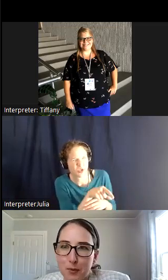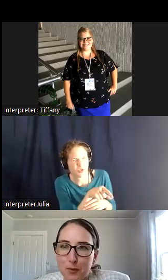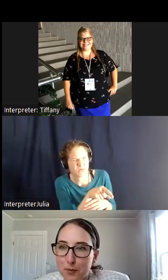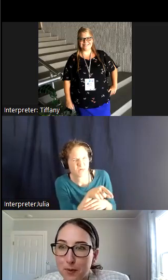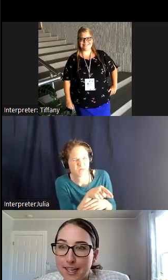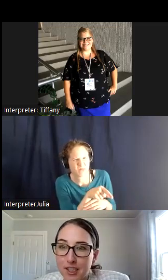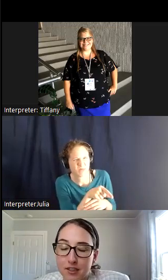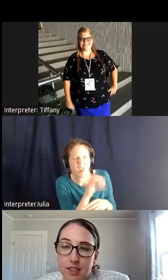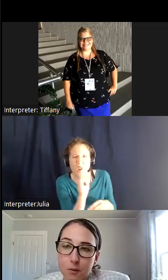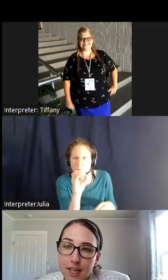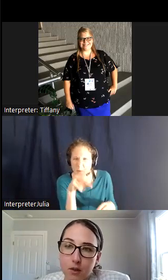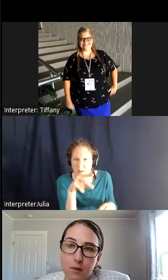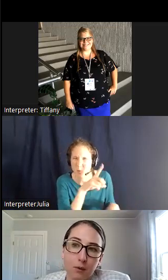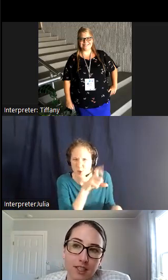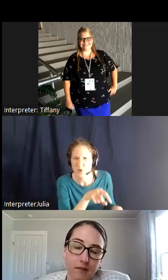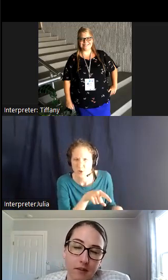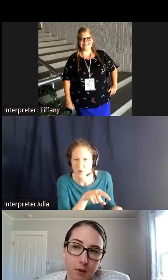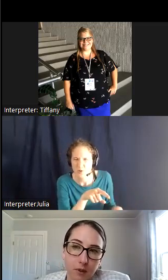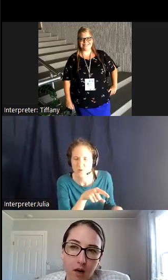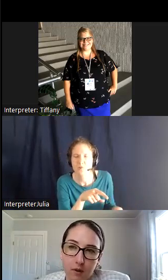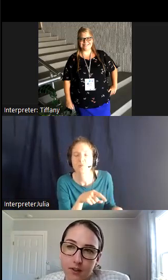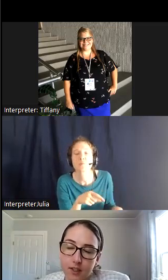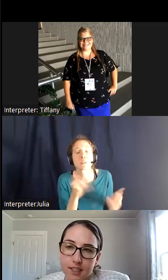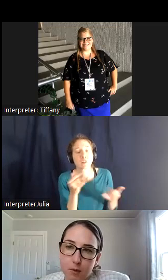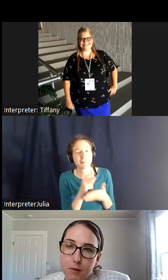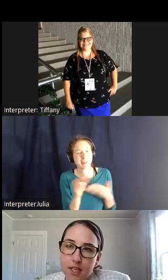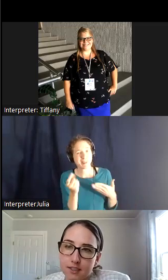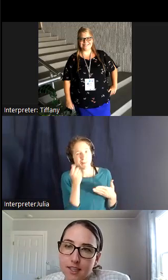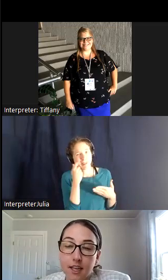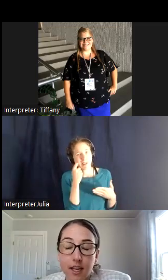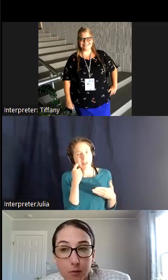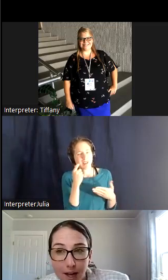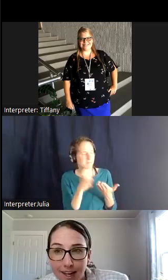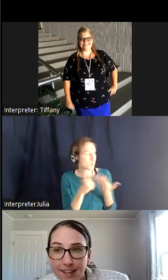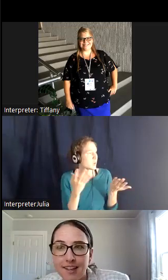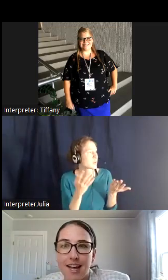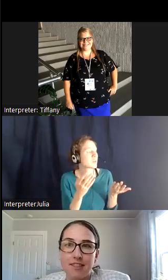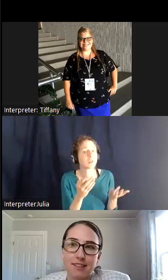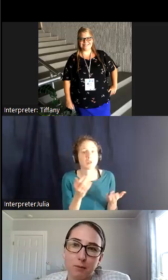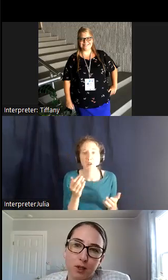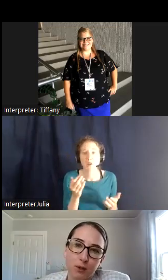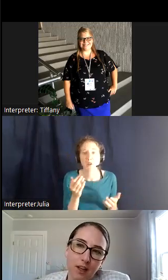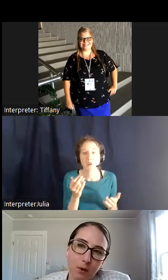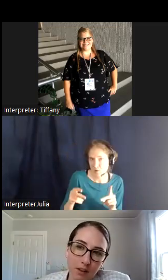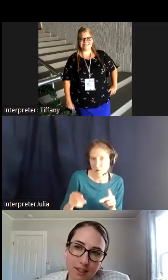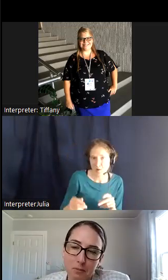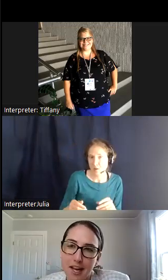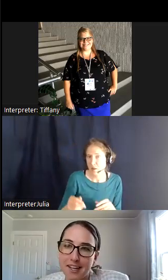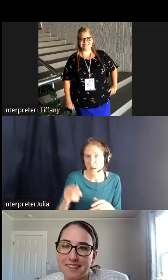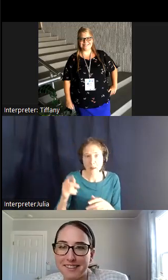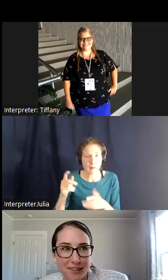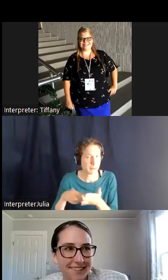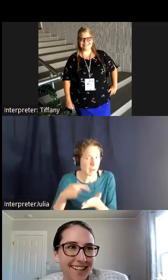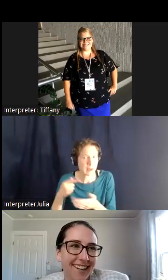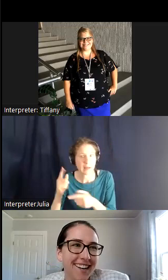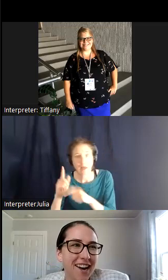this has been raised just this week around what's the difference between not refusing someone because they can't pay and then someone who's unwilling to pay